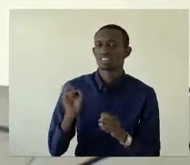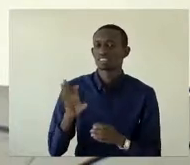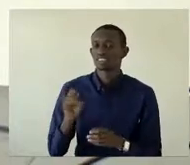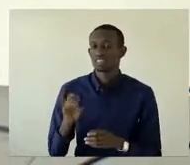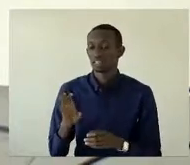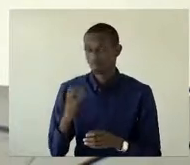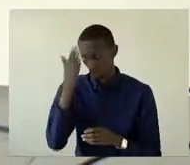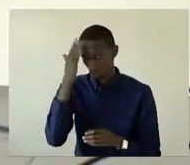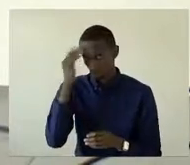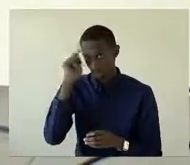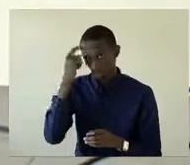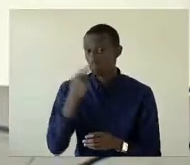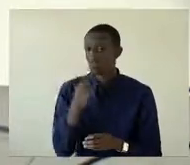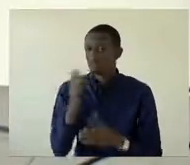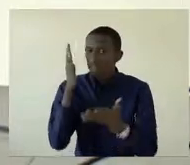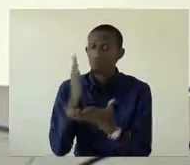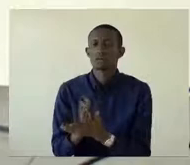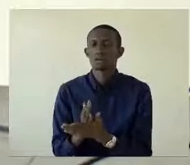charcoal? So no more truck.